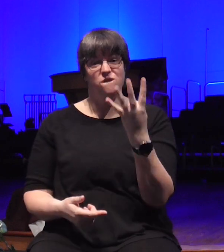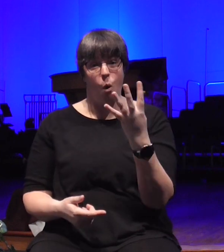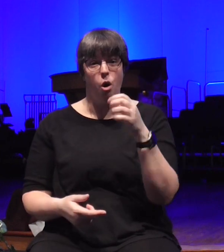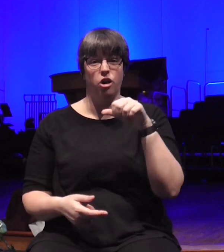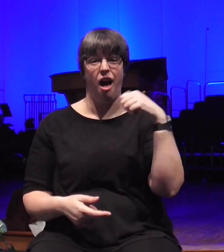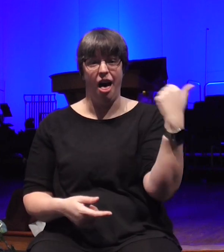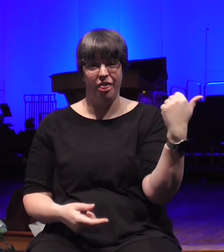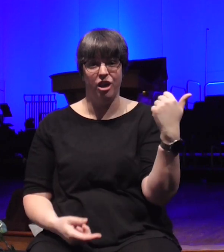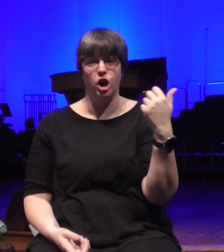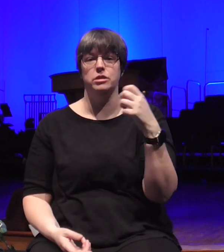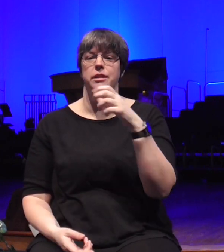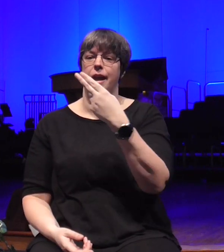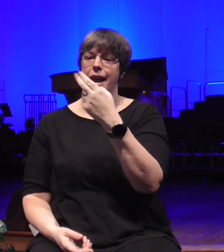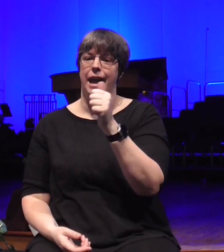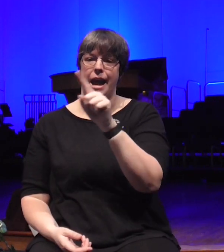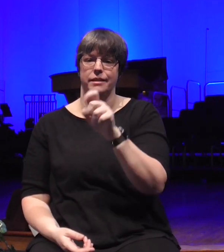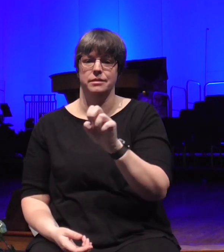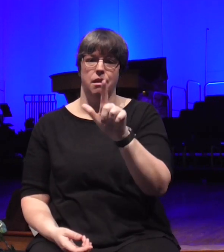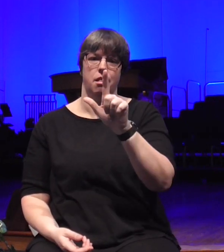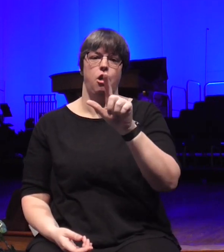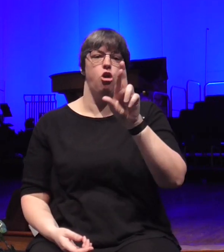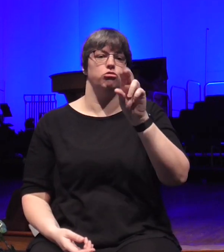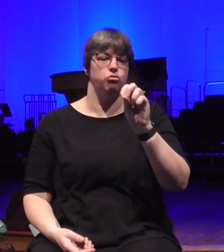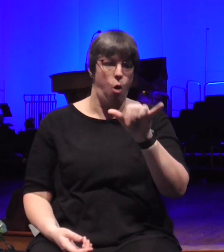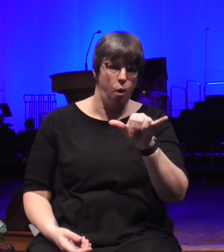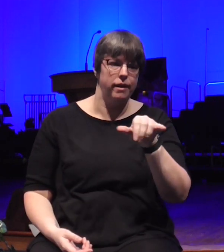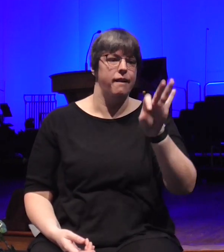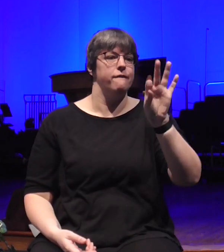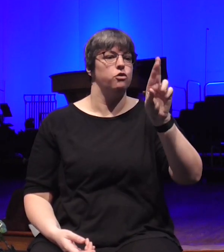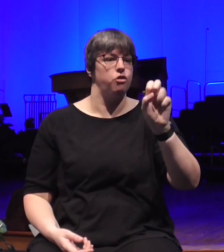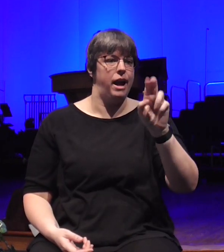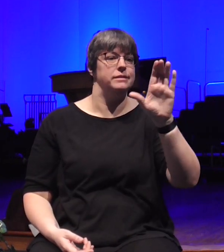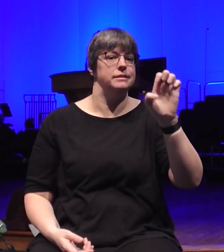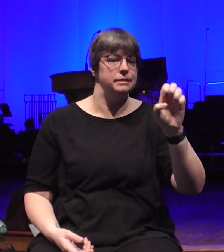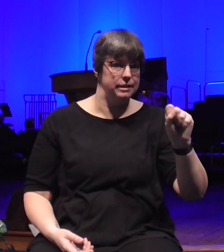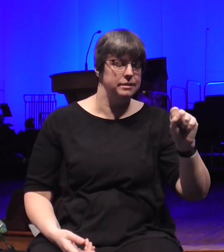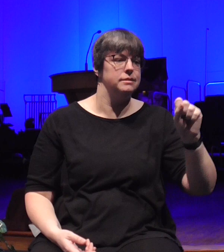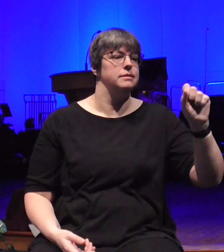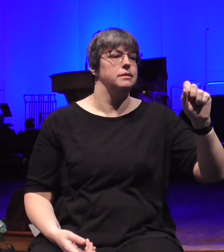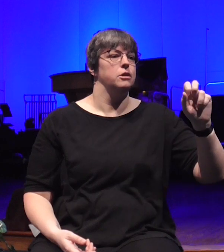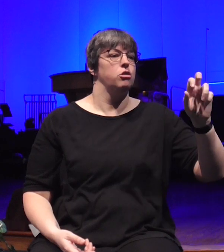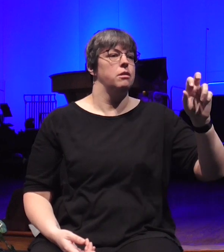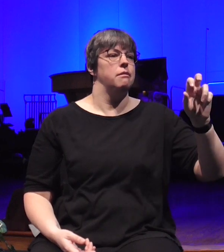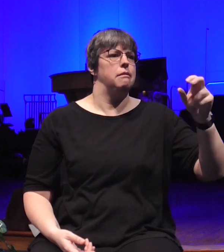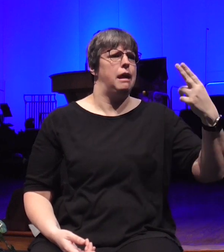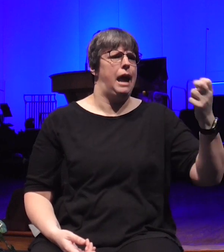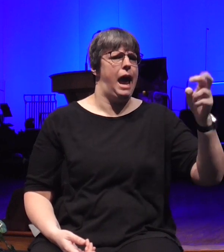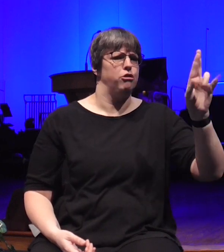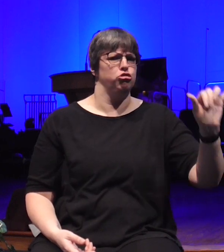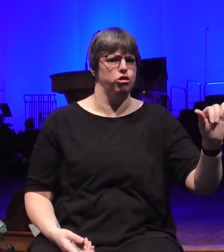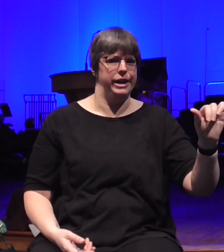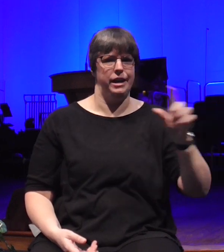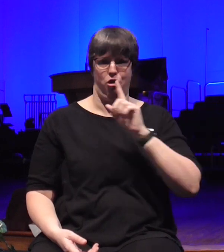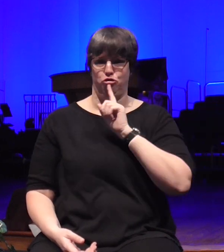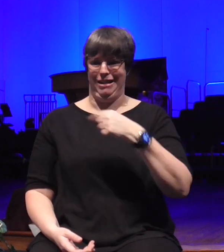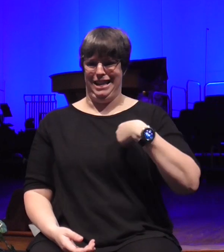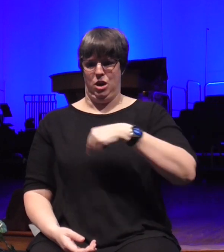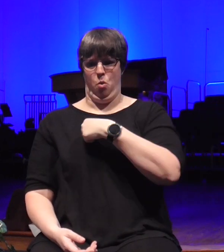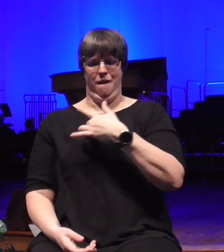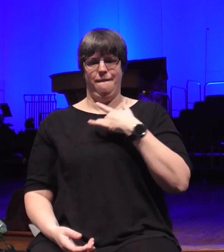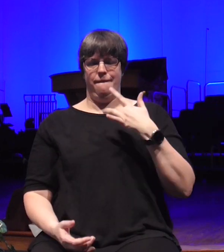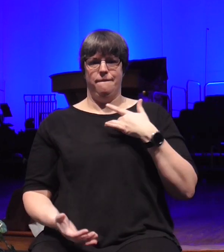Hazel, Roy, Francis, Henry. And we just felt like we were in the lap of luxury, an embarrassment of riches